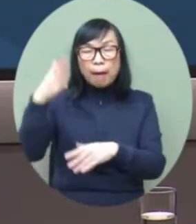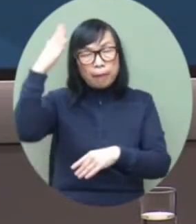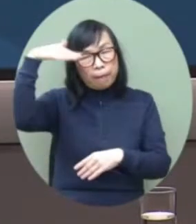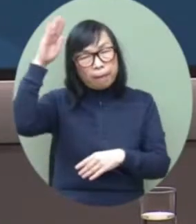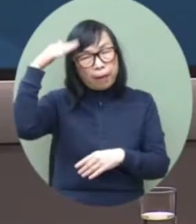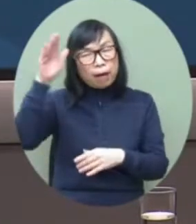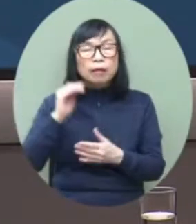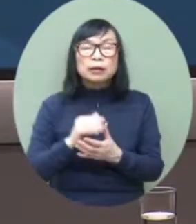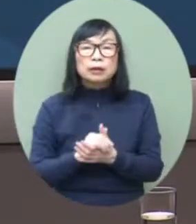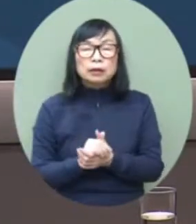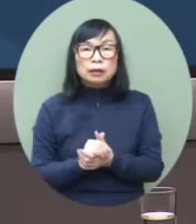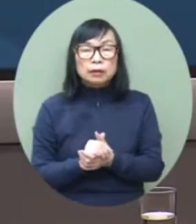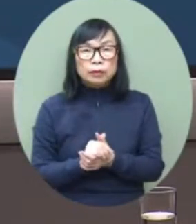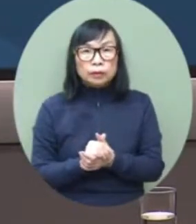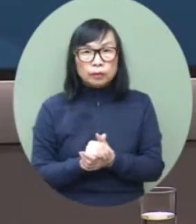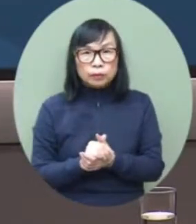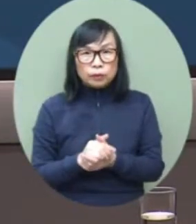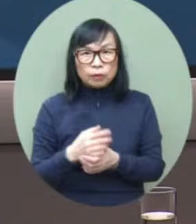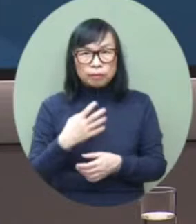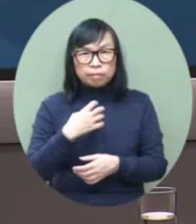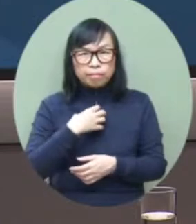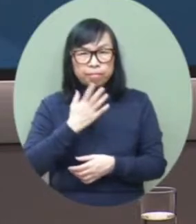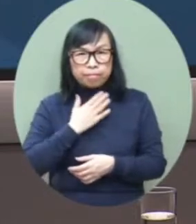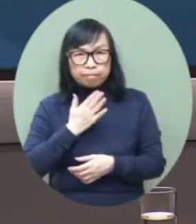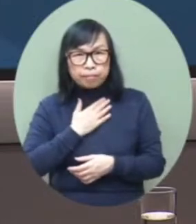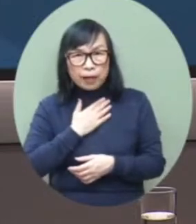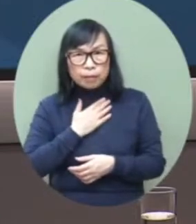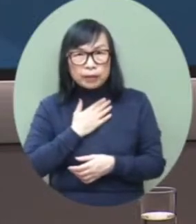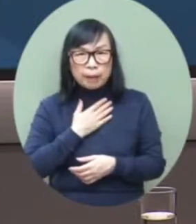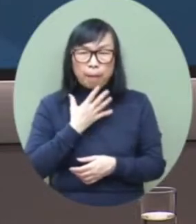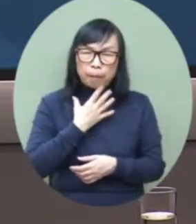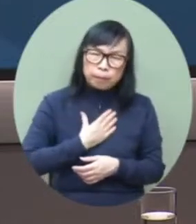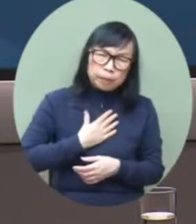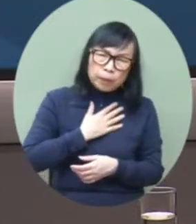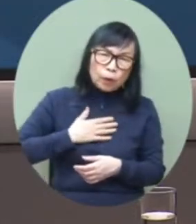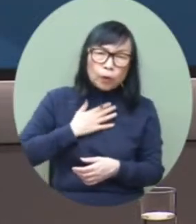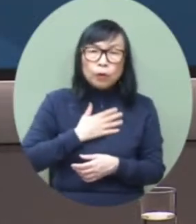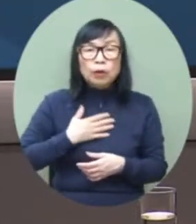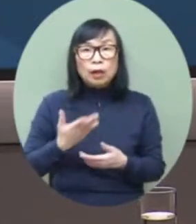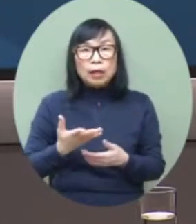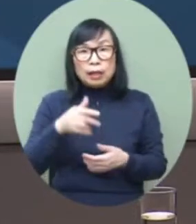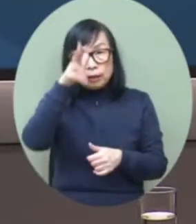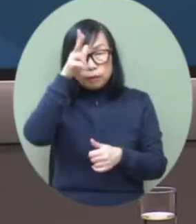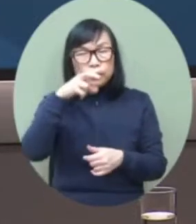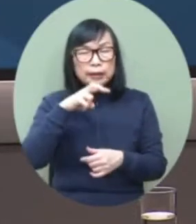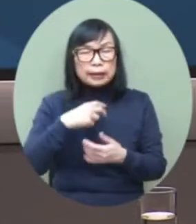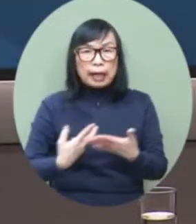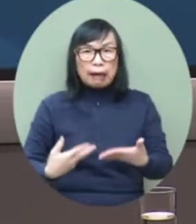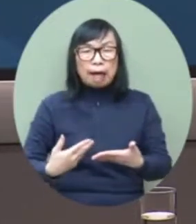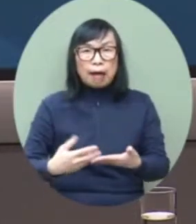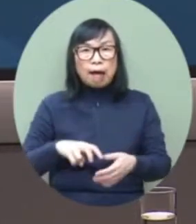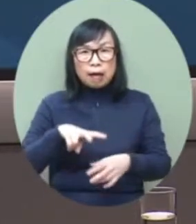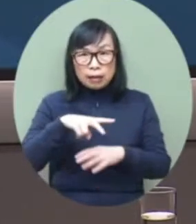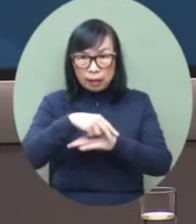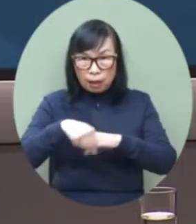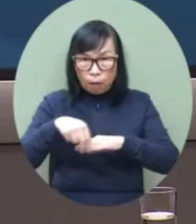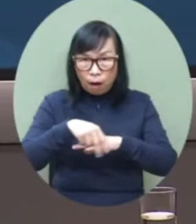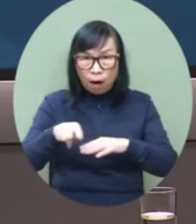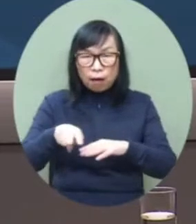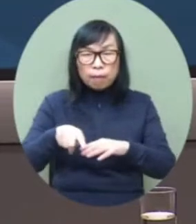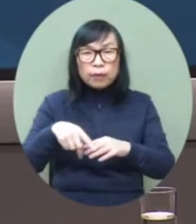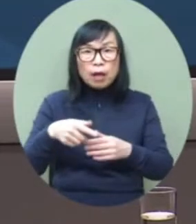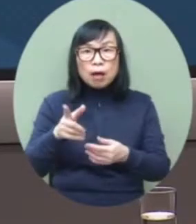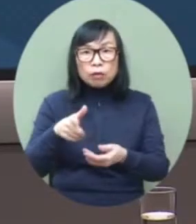staying at home for remission, and we're grateful to them. We appreciate their